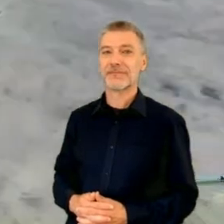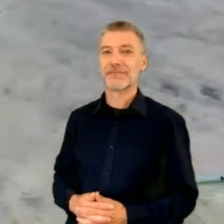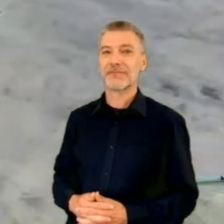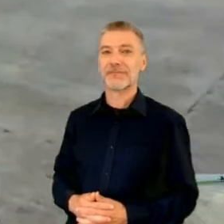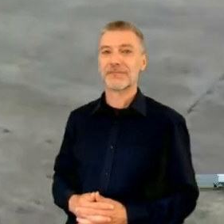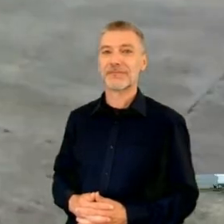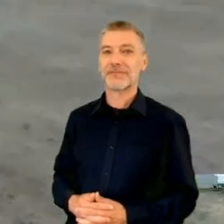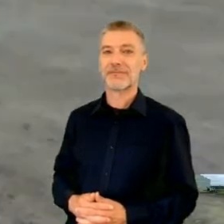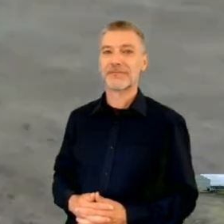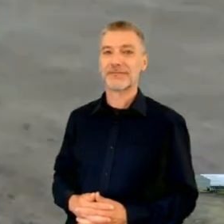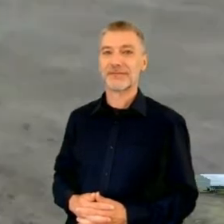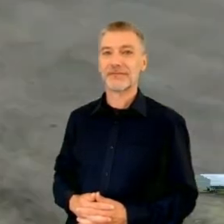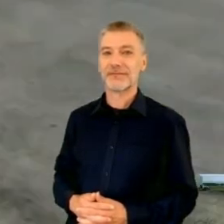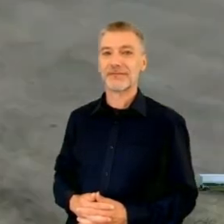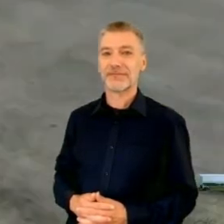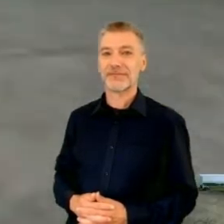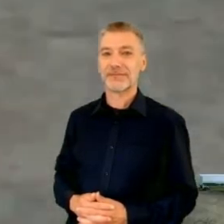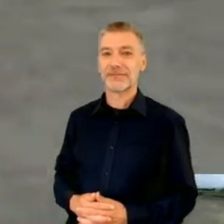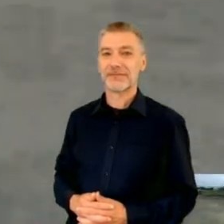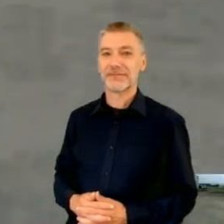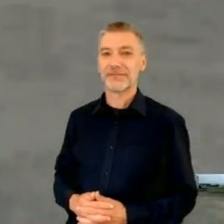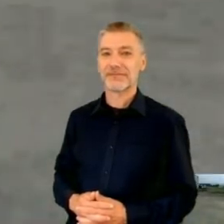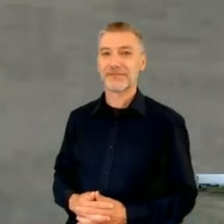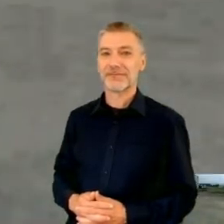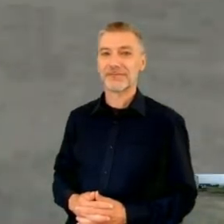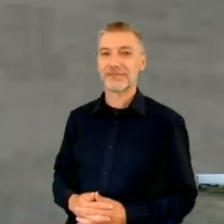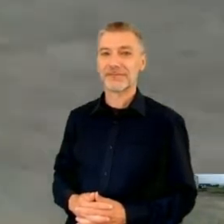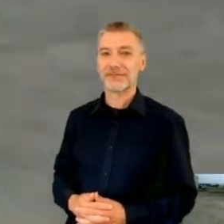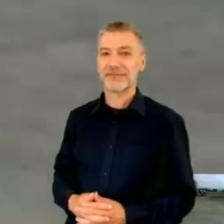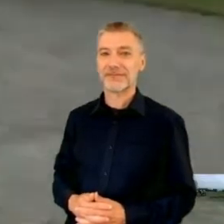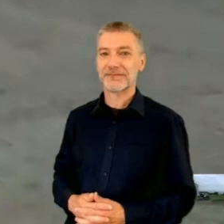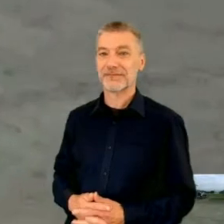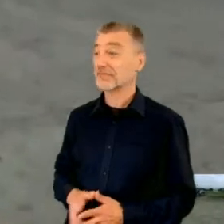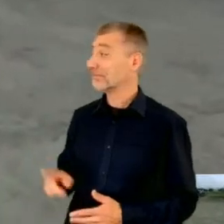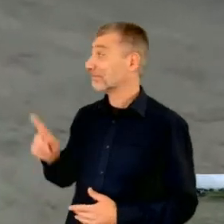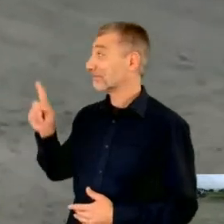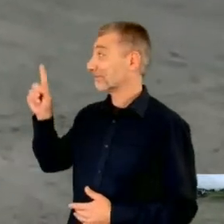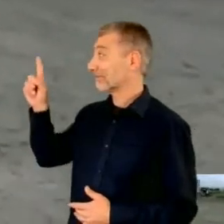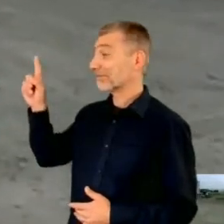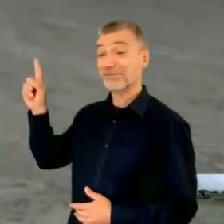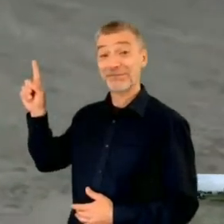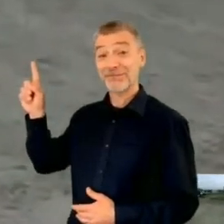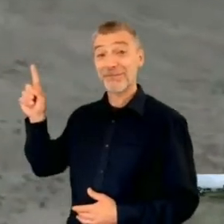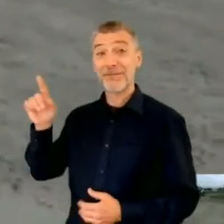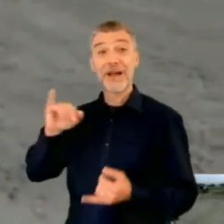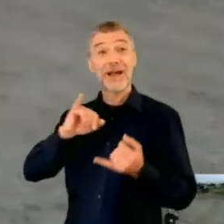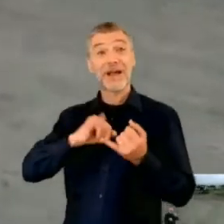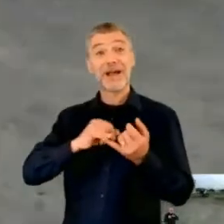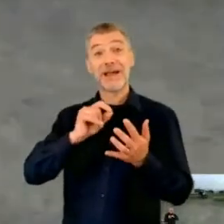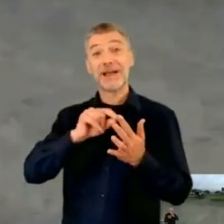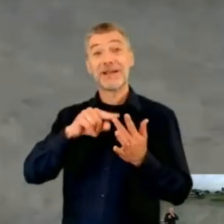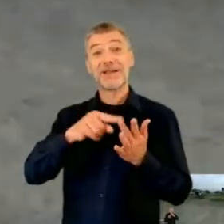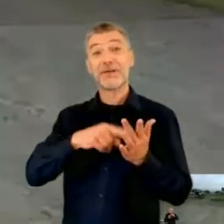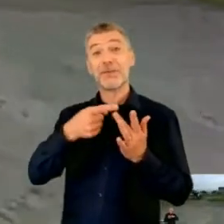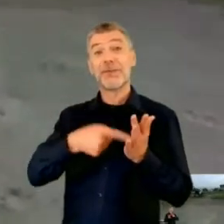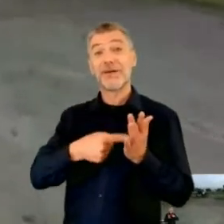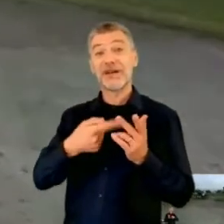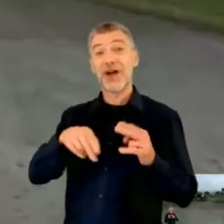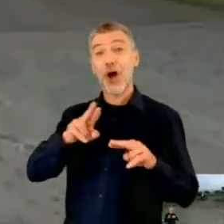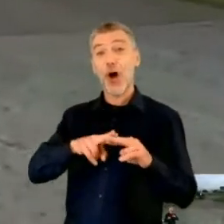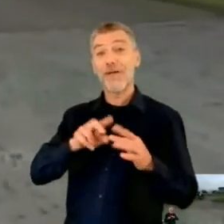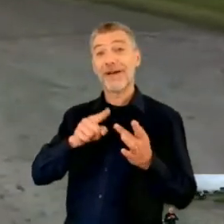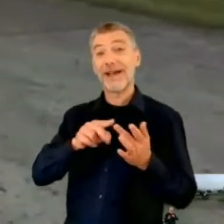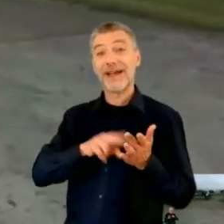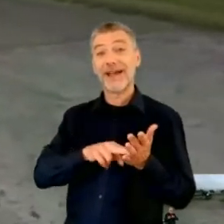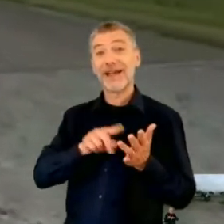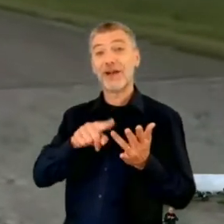technology, which is just great. So here is our aircraft, the Spirit of Innovation. As you can see, we've finished the